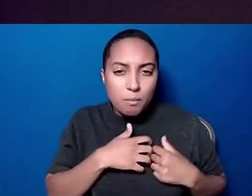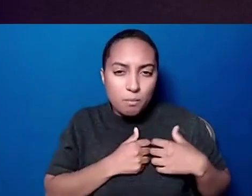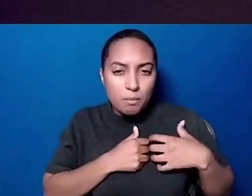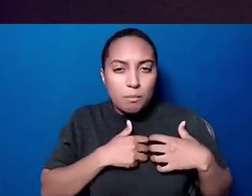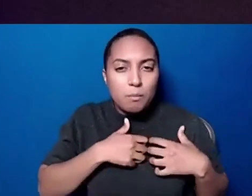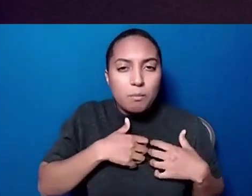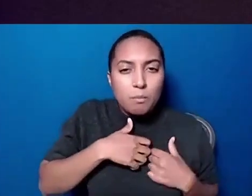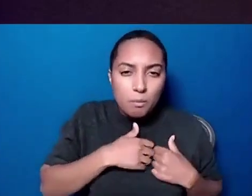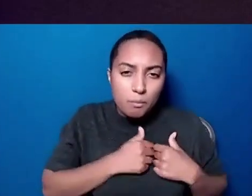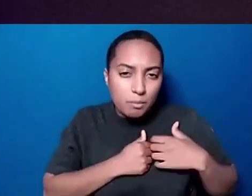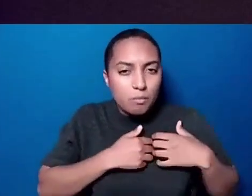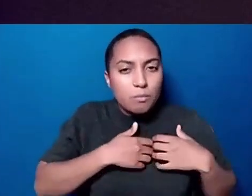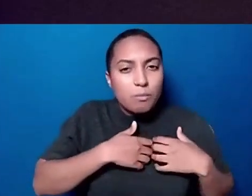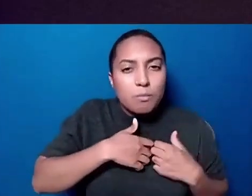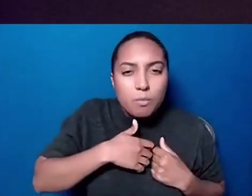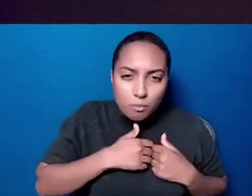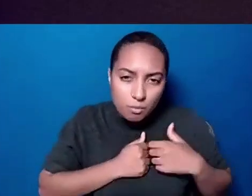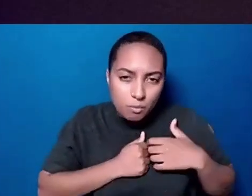organ.